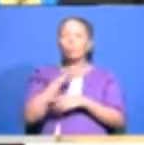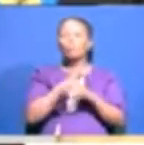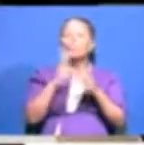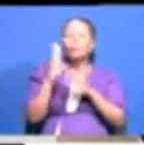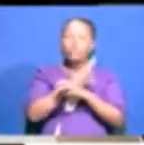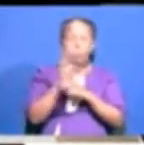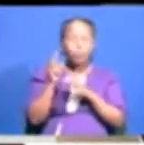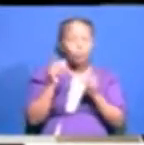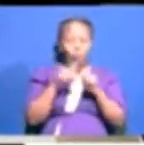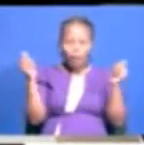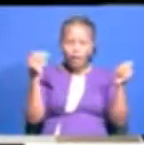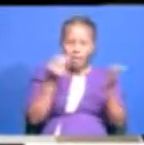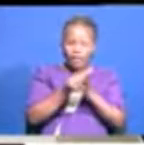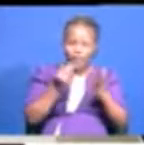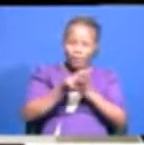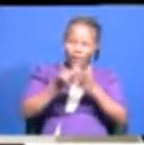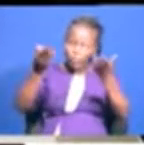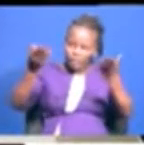we are given.